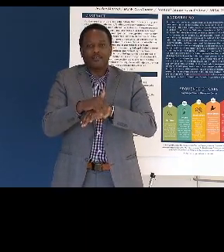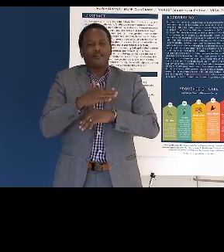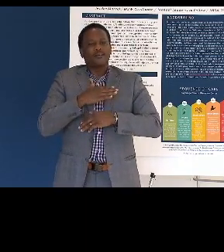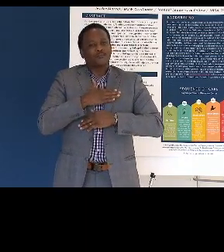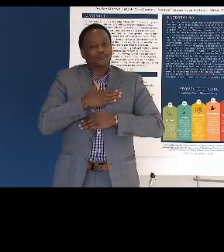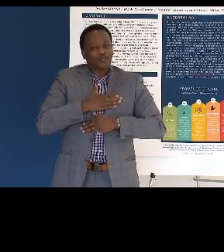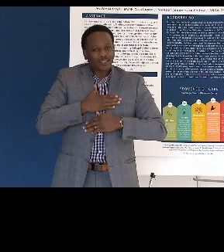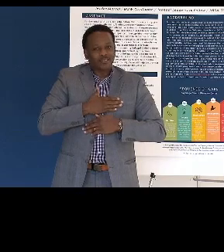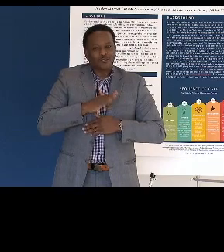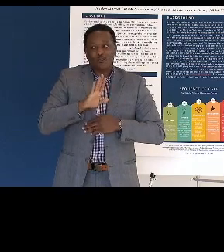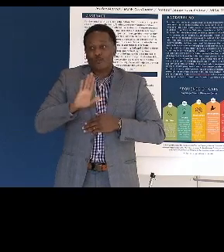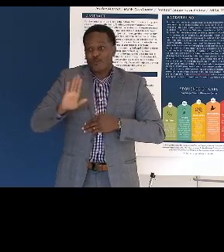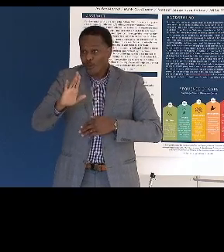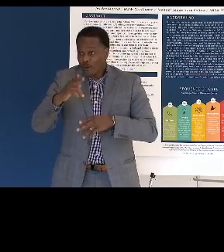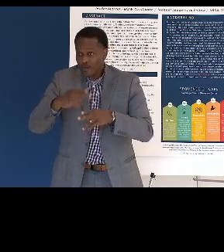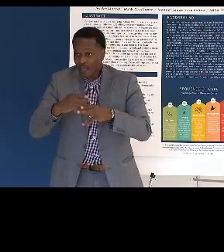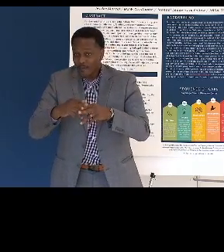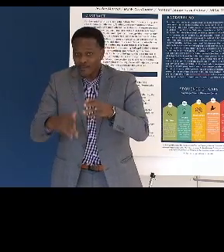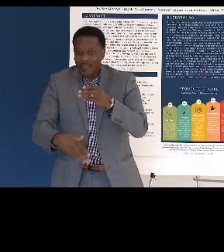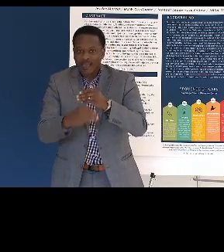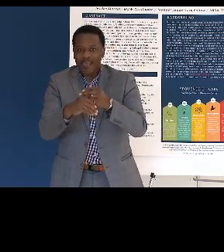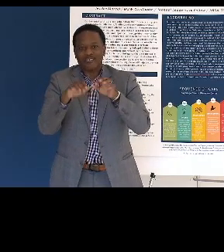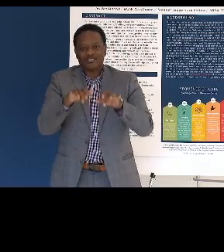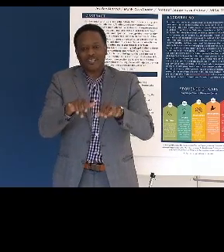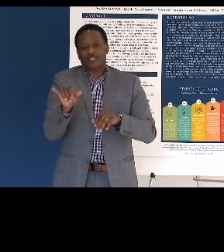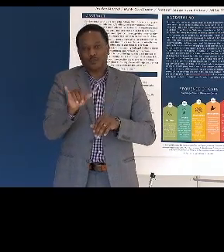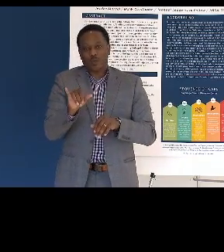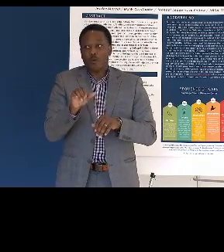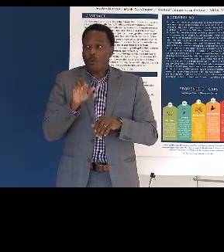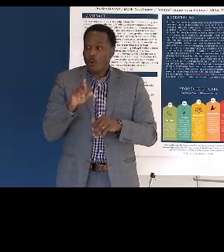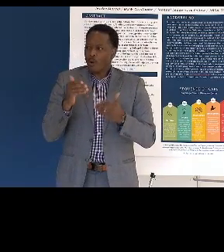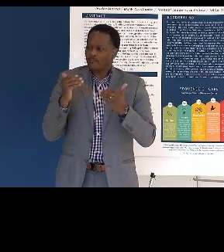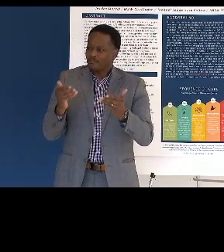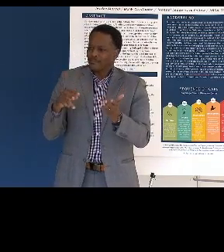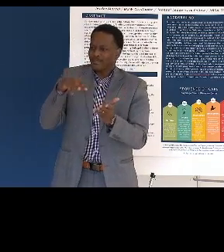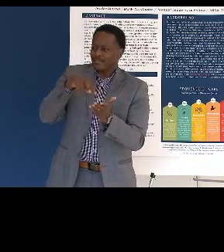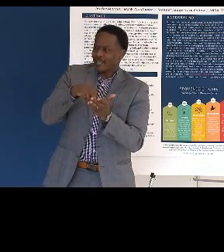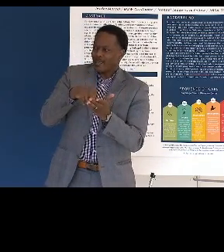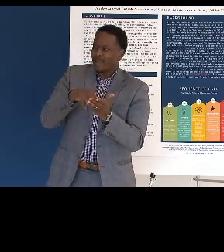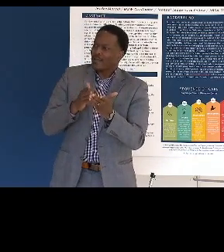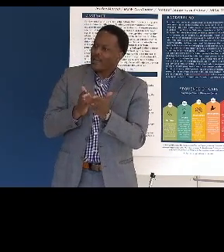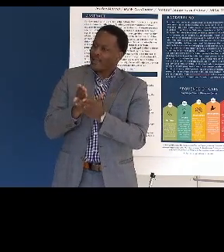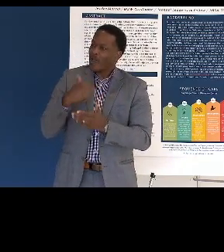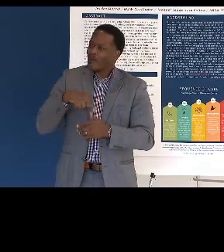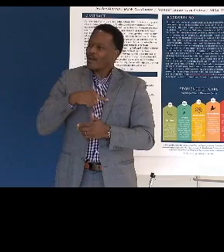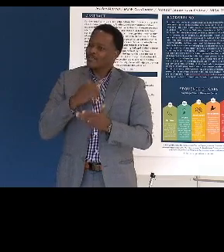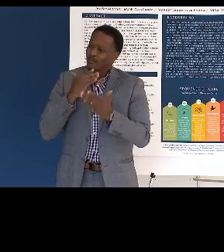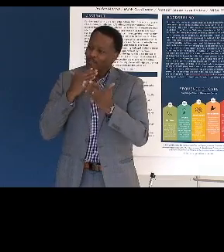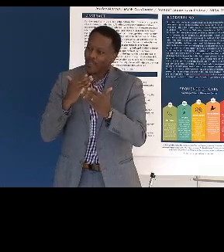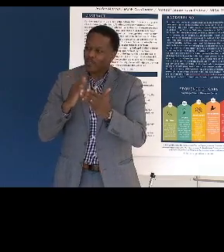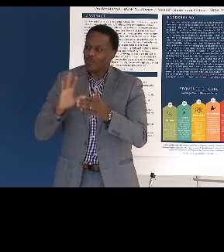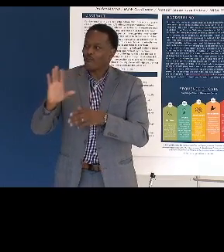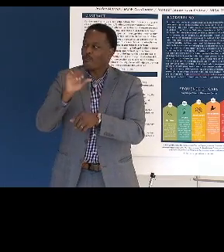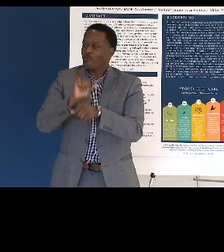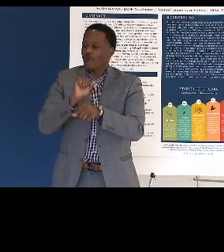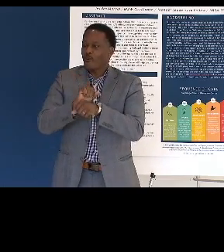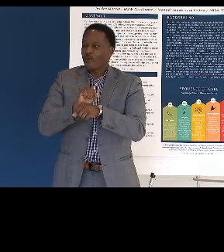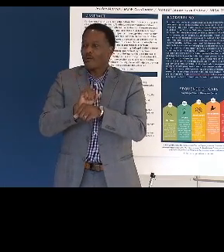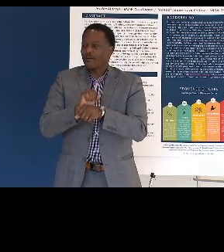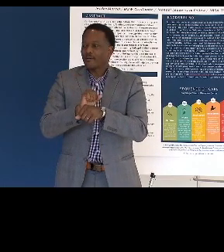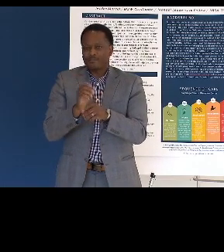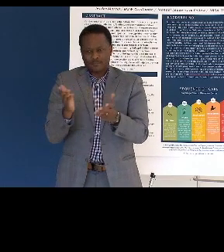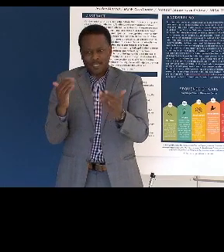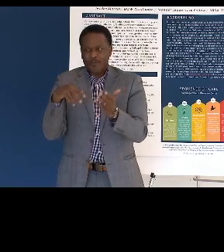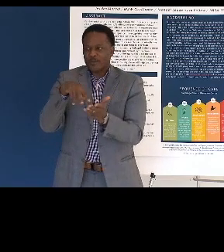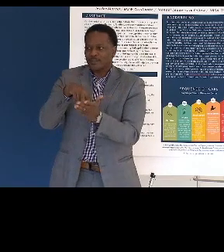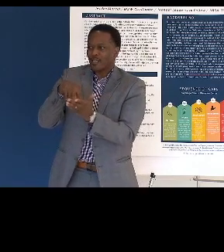enter your names in the chat or stand and let us thank you for the wonderful work you do as mentors. Please